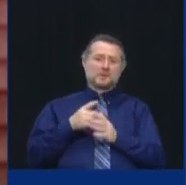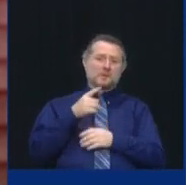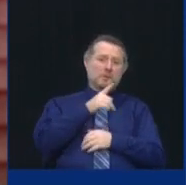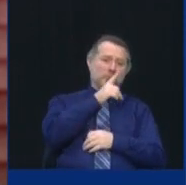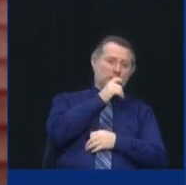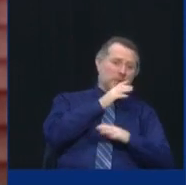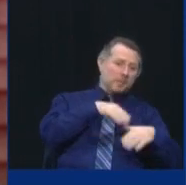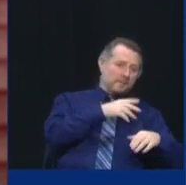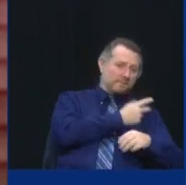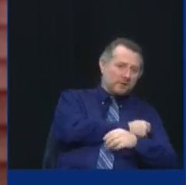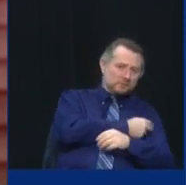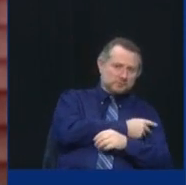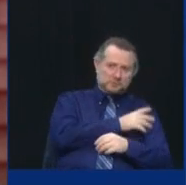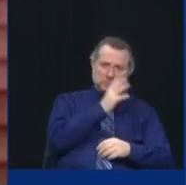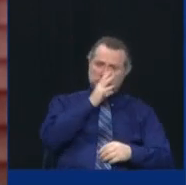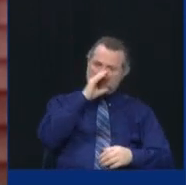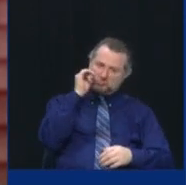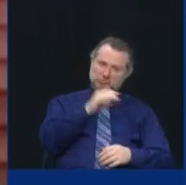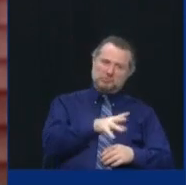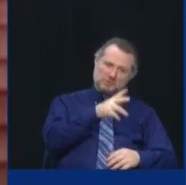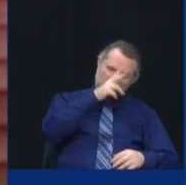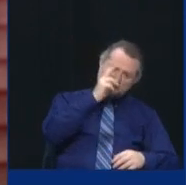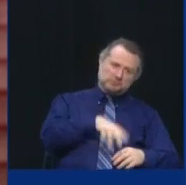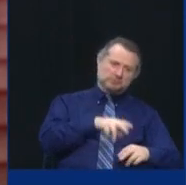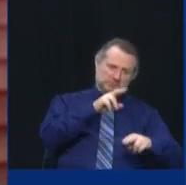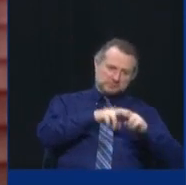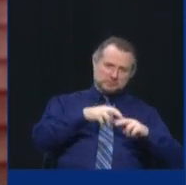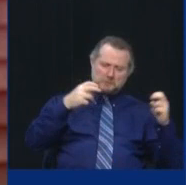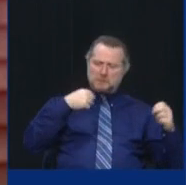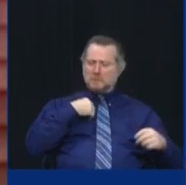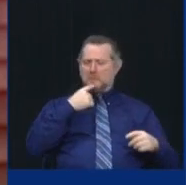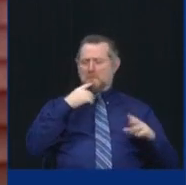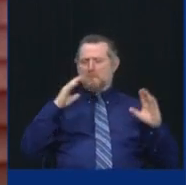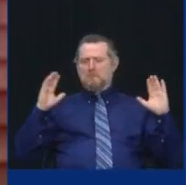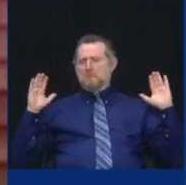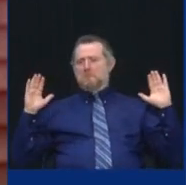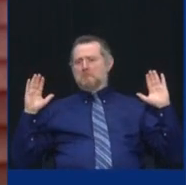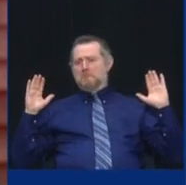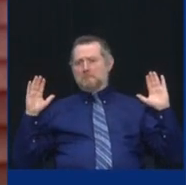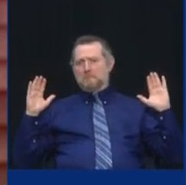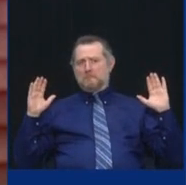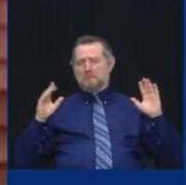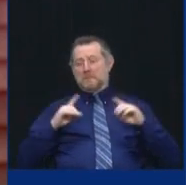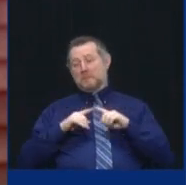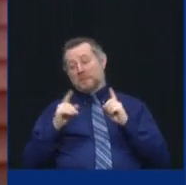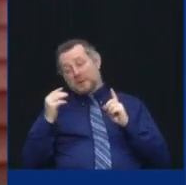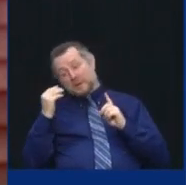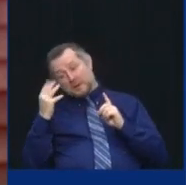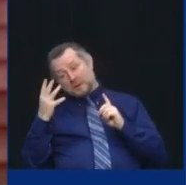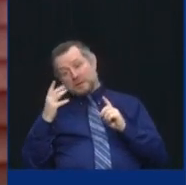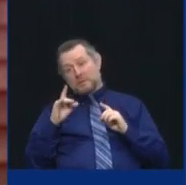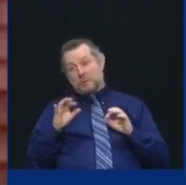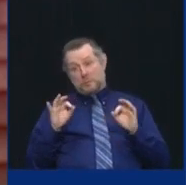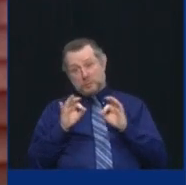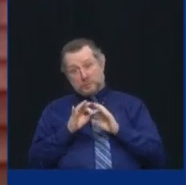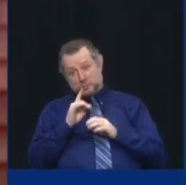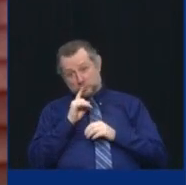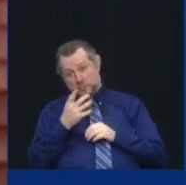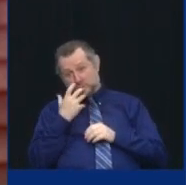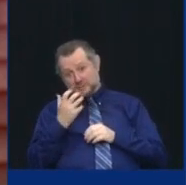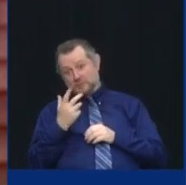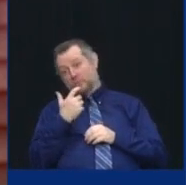up in the very top of the garden, right? But the biggest thing with it is that if you really want to go see the